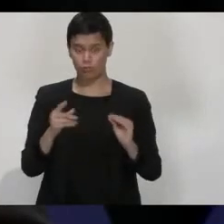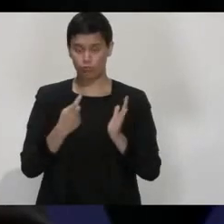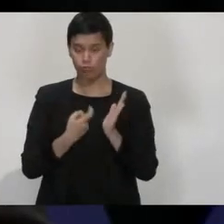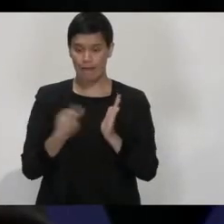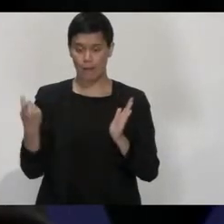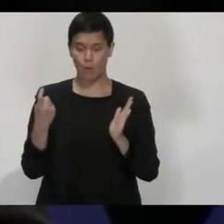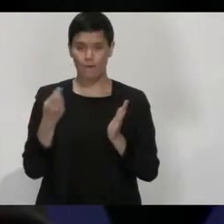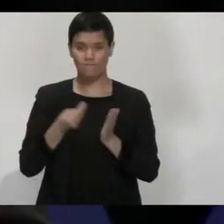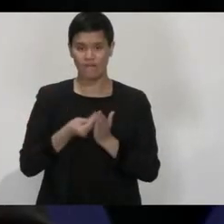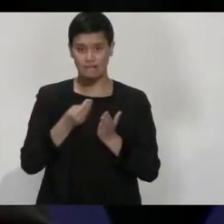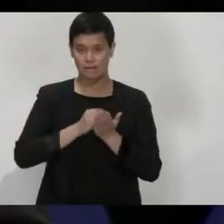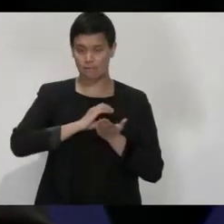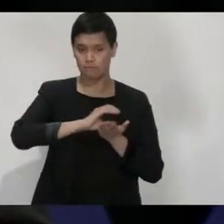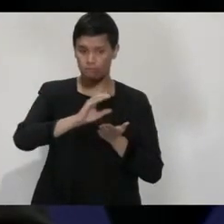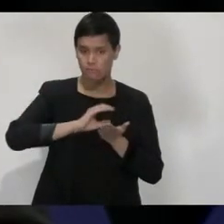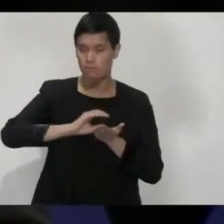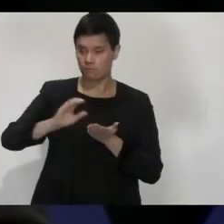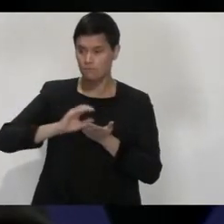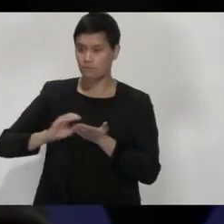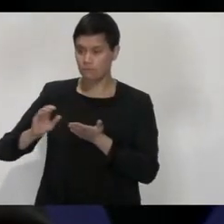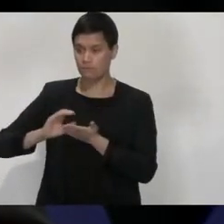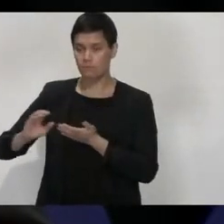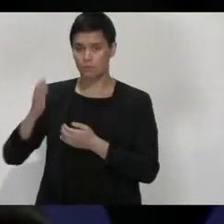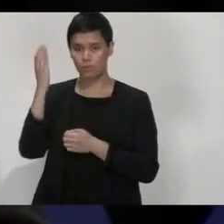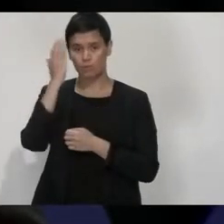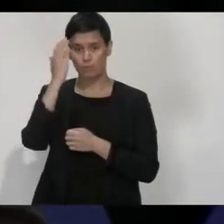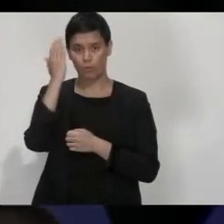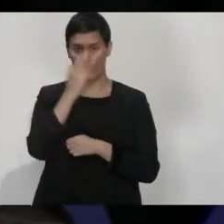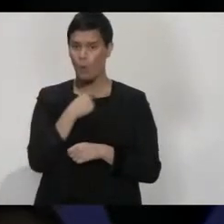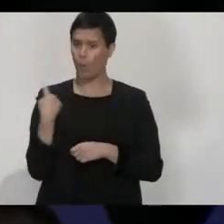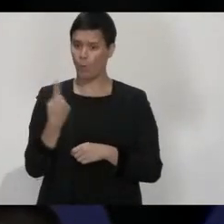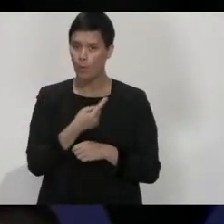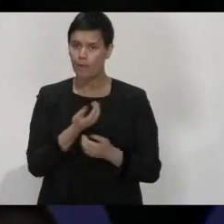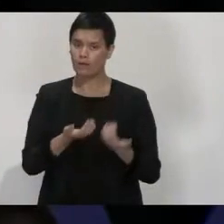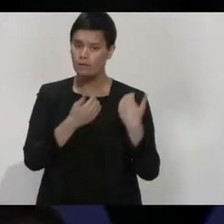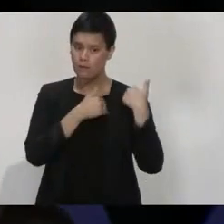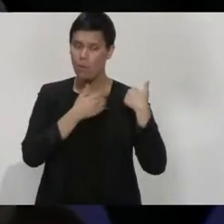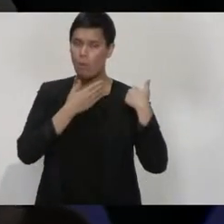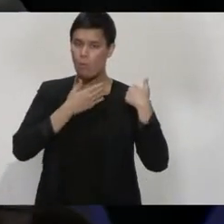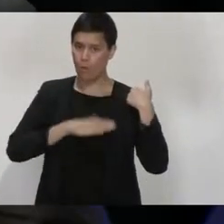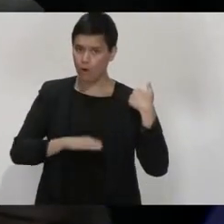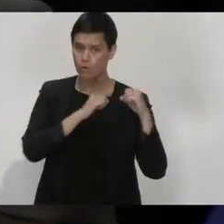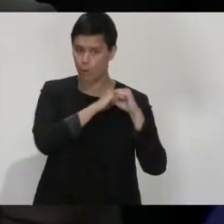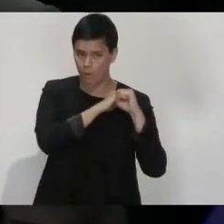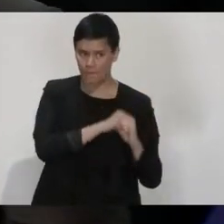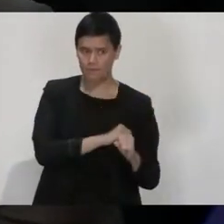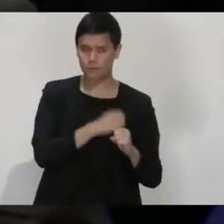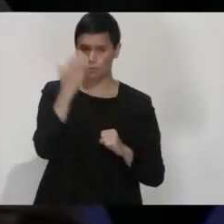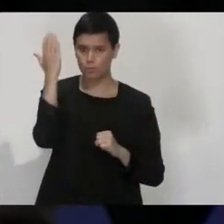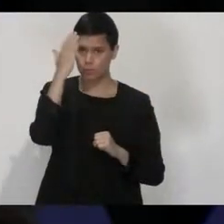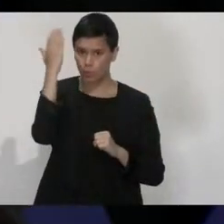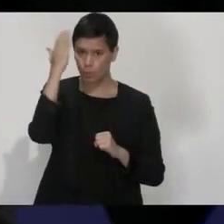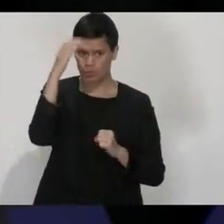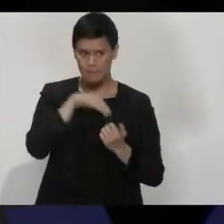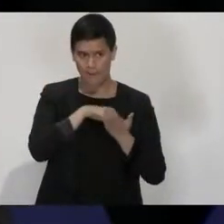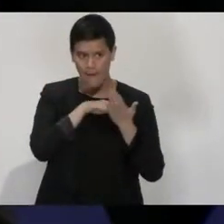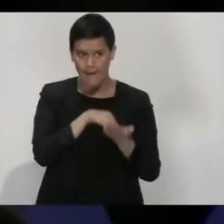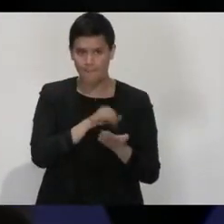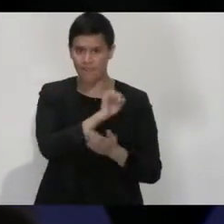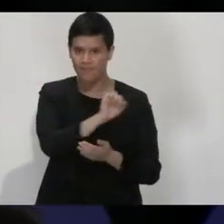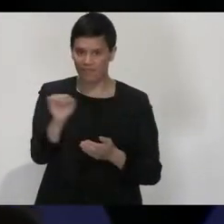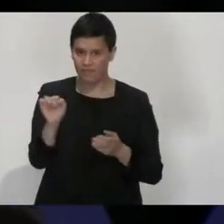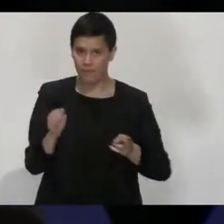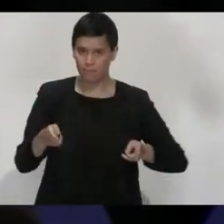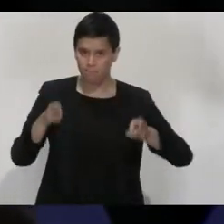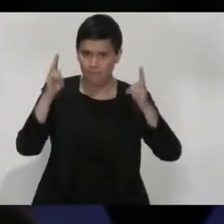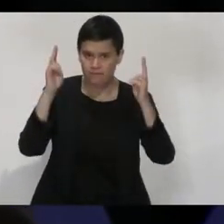committed ourselves to getting on top of a deficit in infrastructure there. This was a project that came through another process. It was strongly advocated